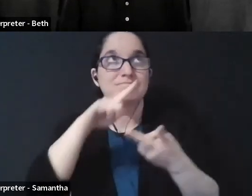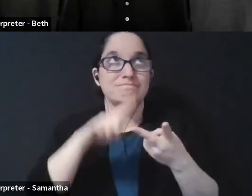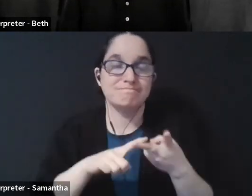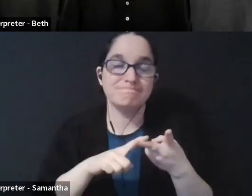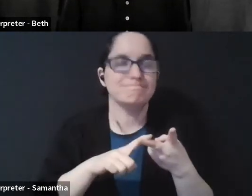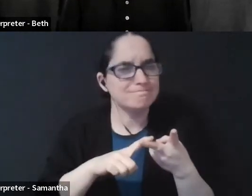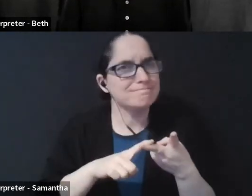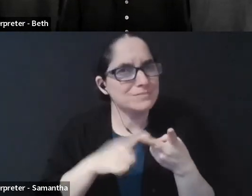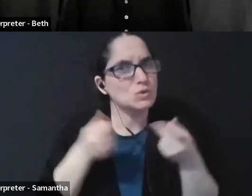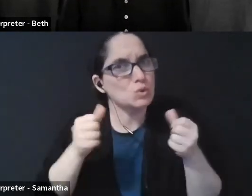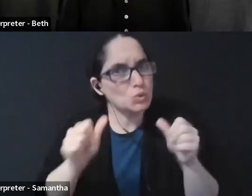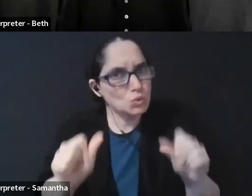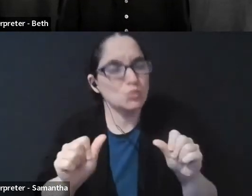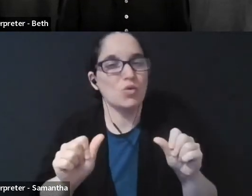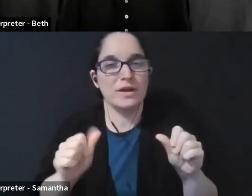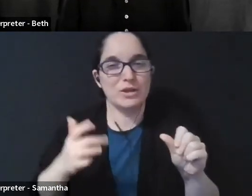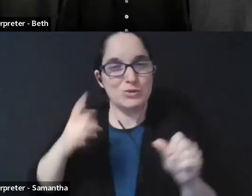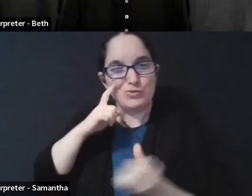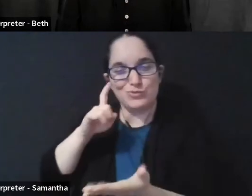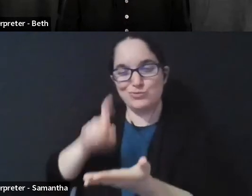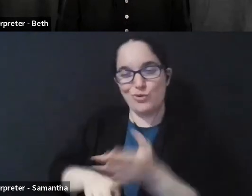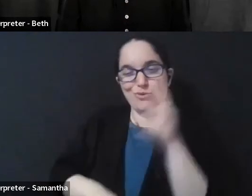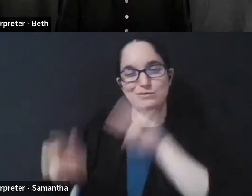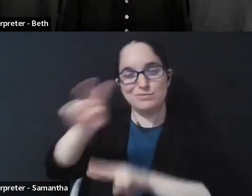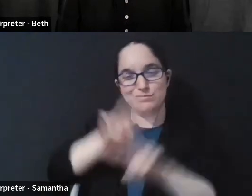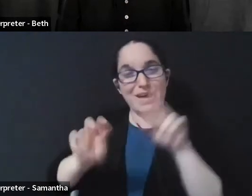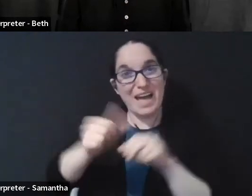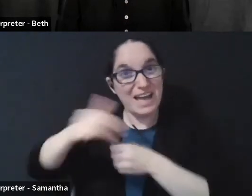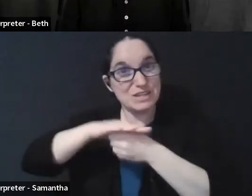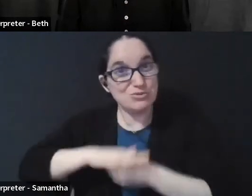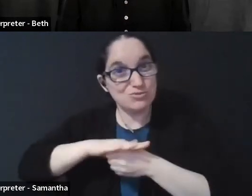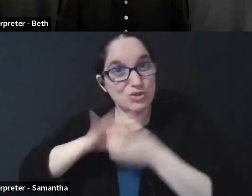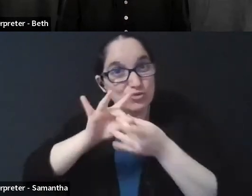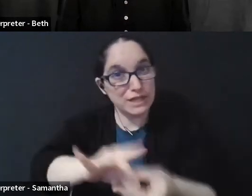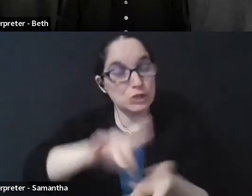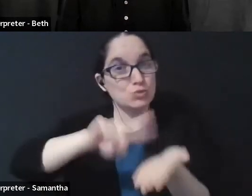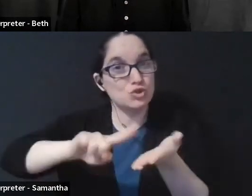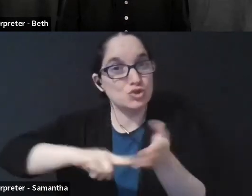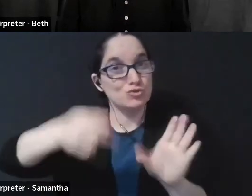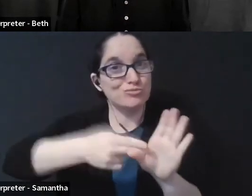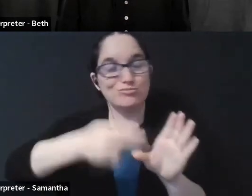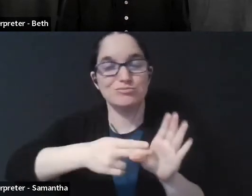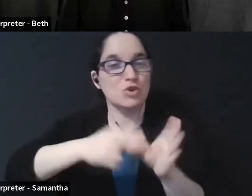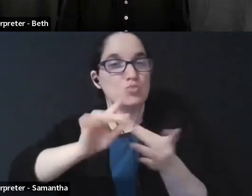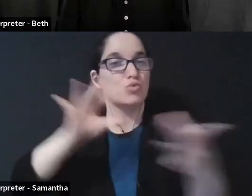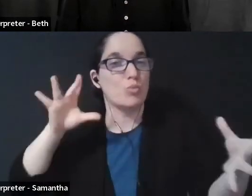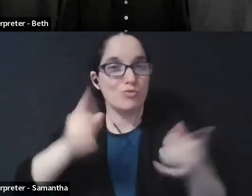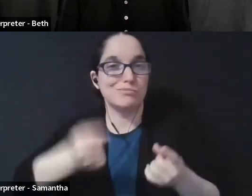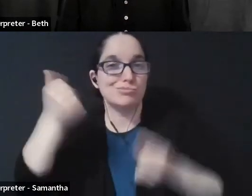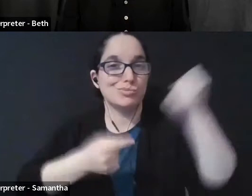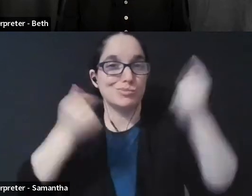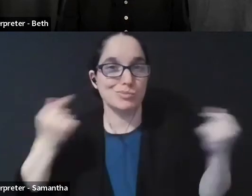and really just trying to remove a lot of the stresses of research participation by placing the research in spaces and communities